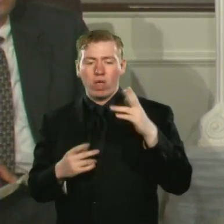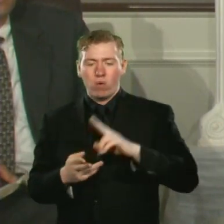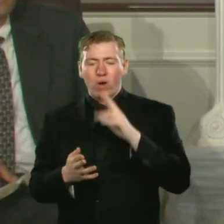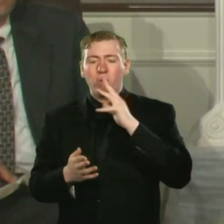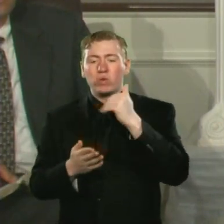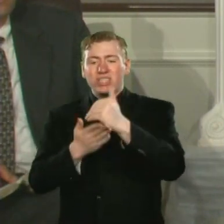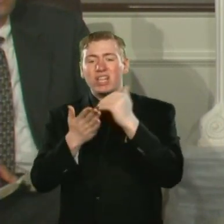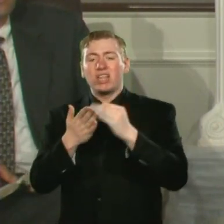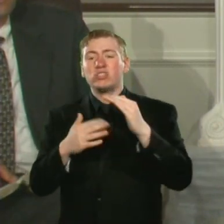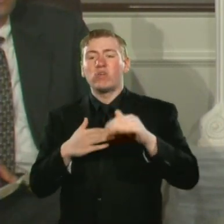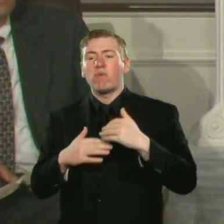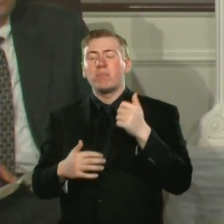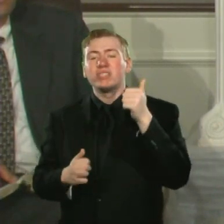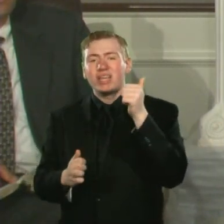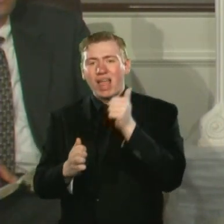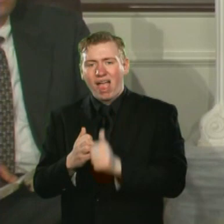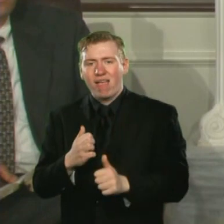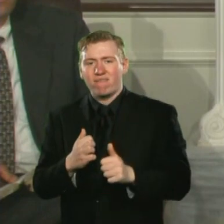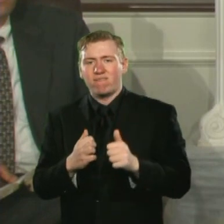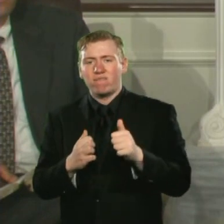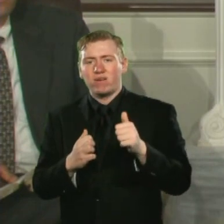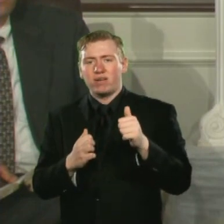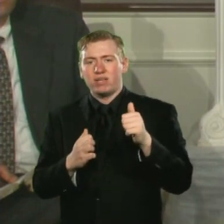almost every